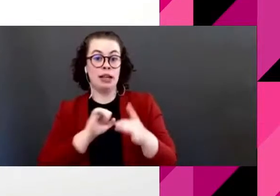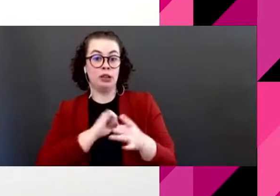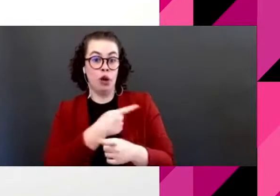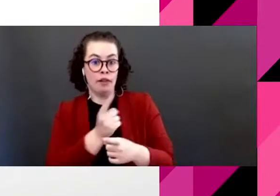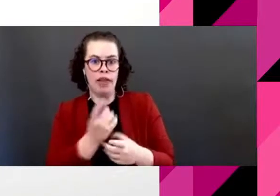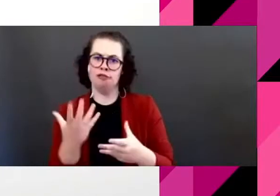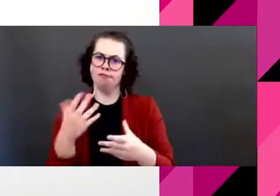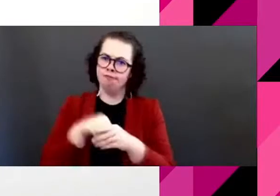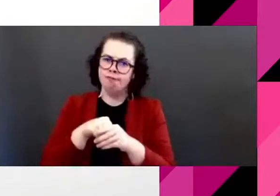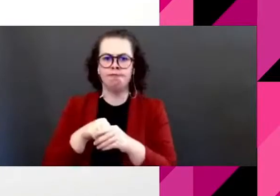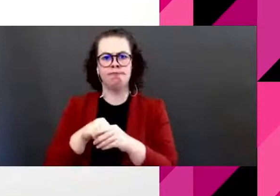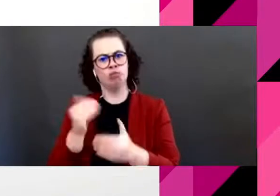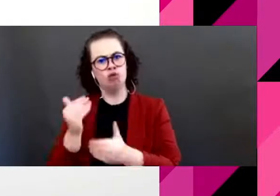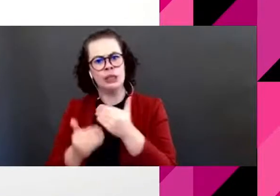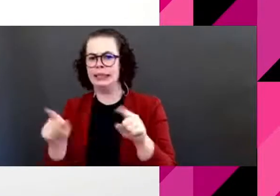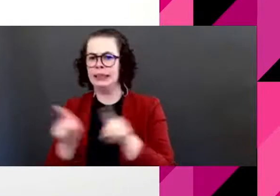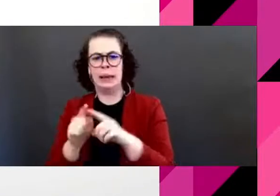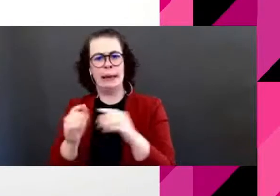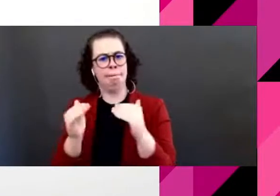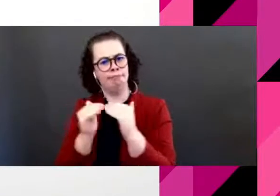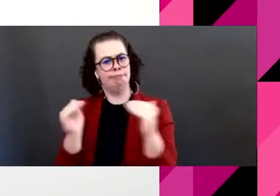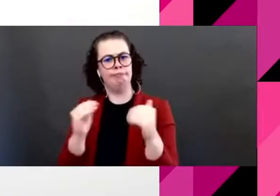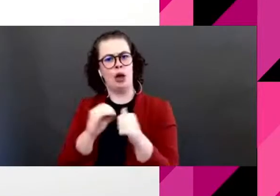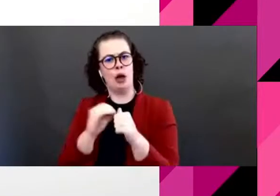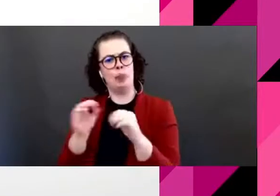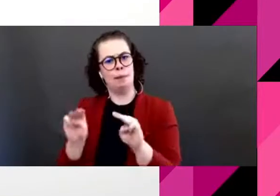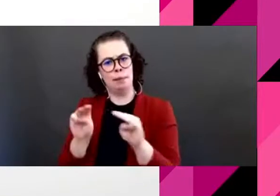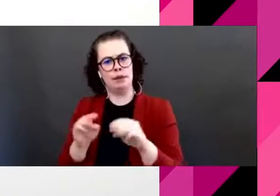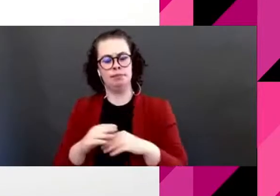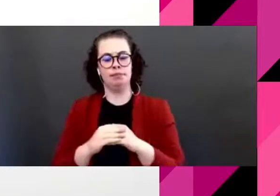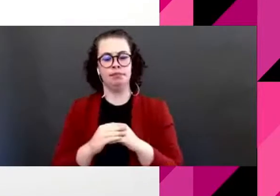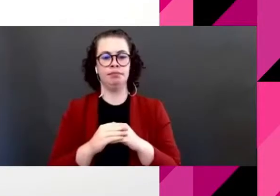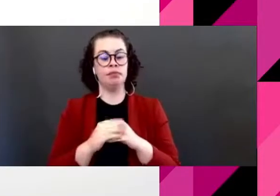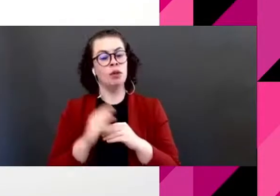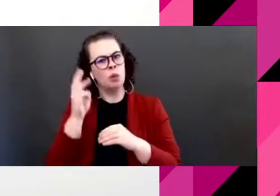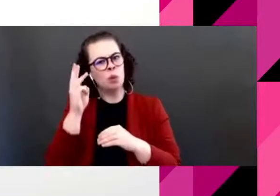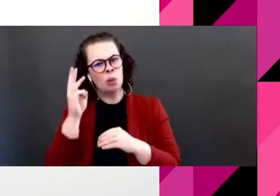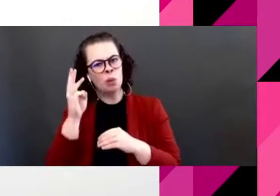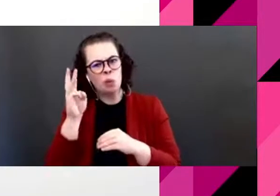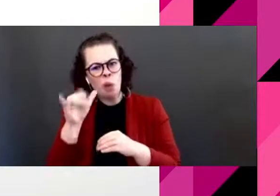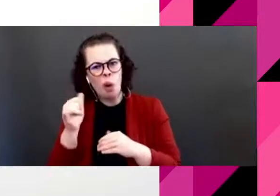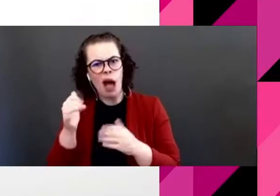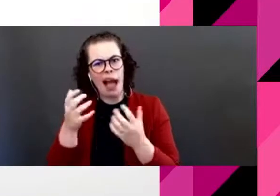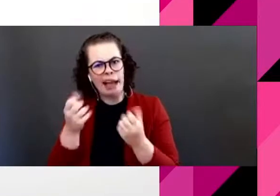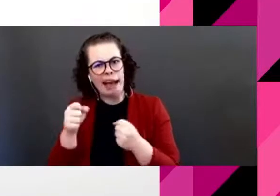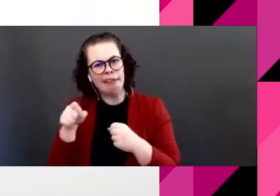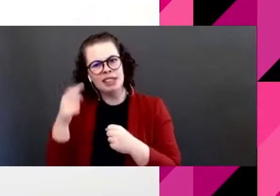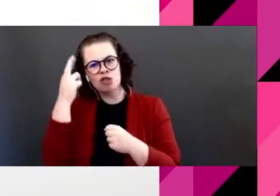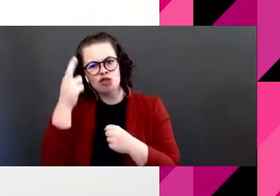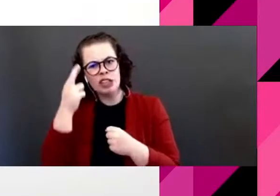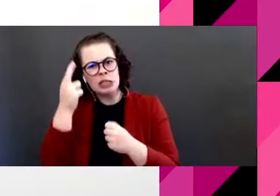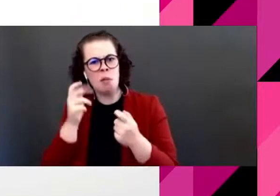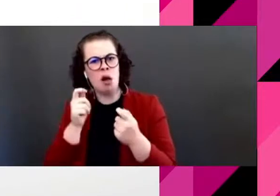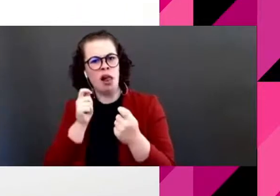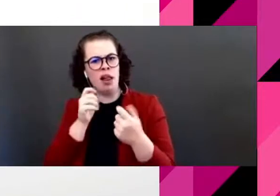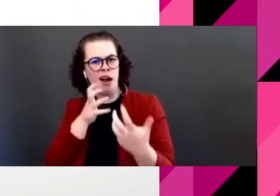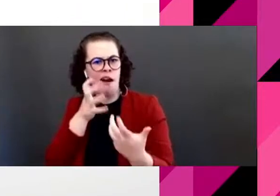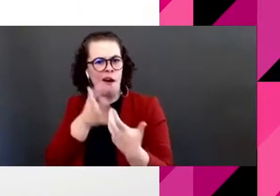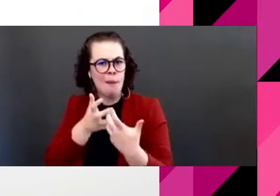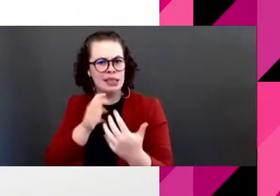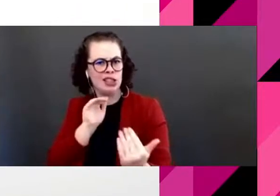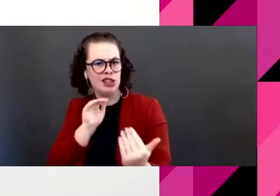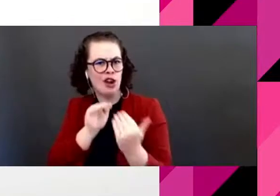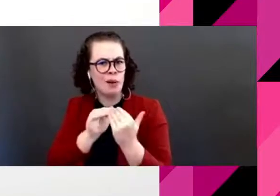equal basis with others. And the difference with the reasonable accommodation is that procedural accommodations are not limited by the concept